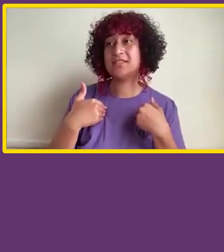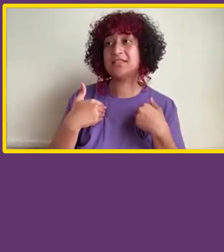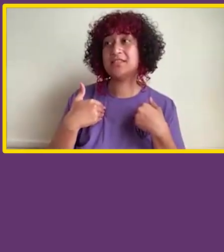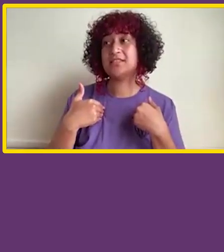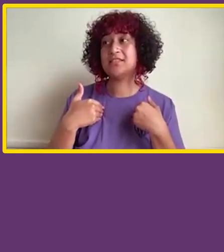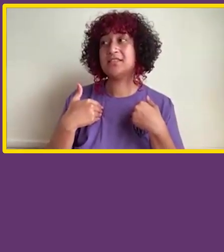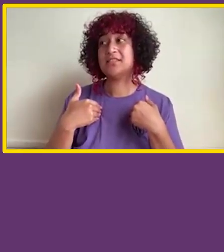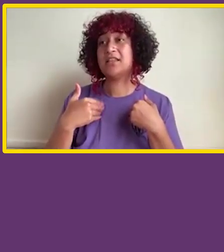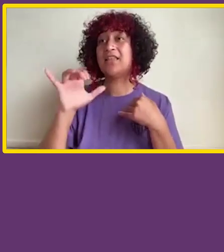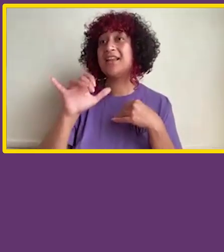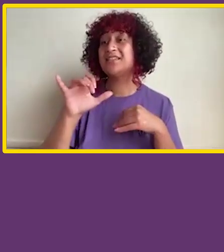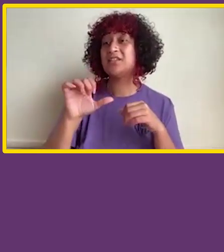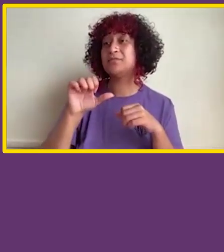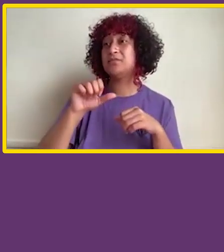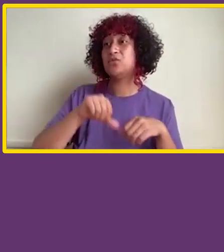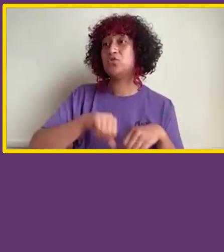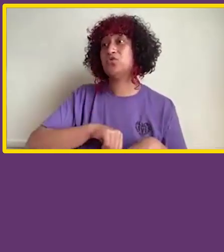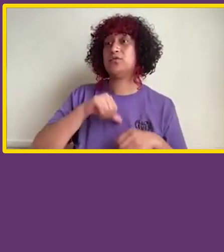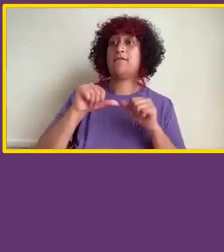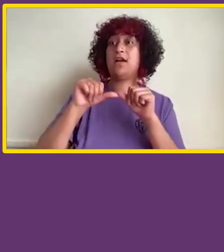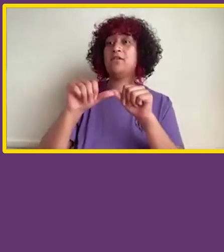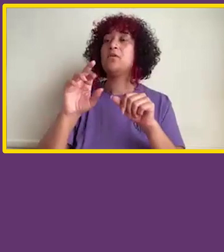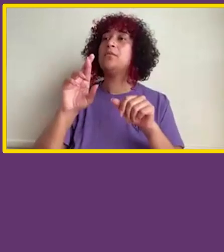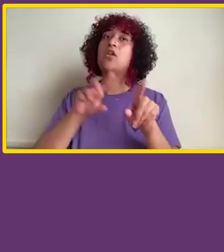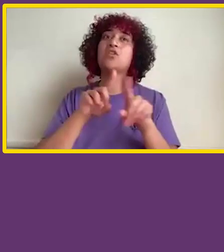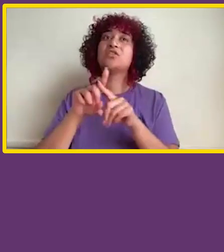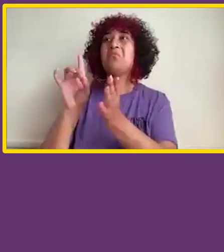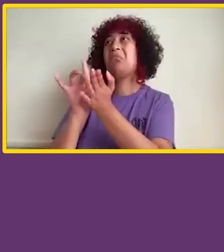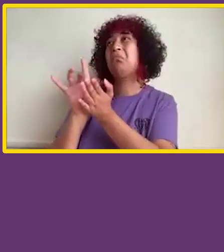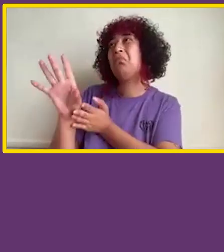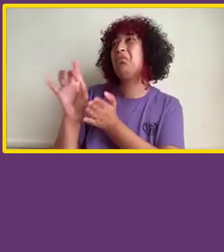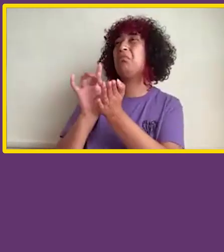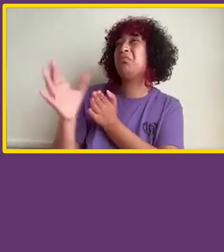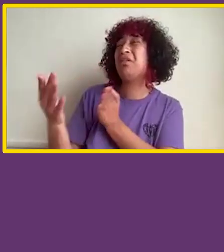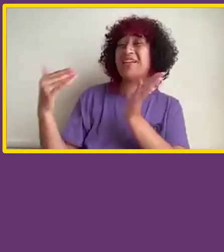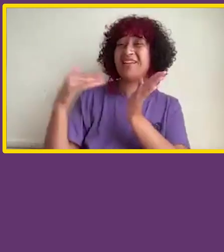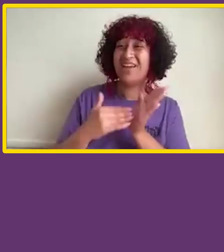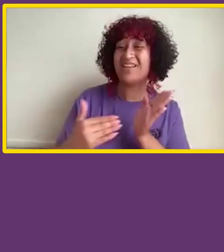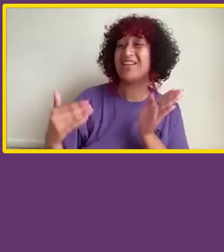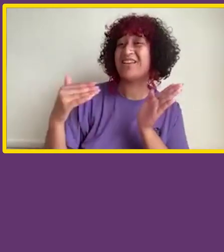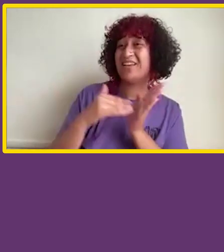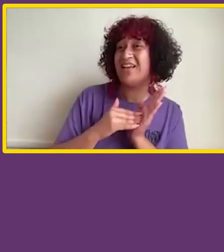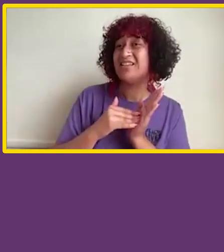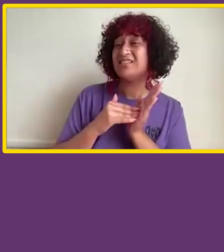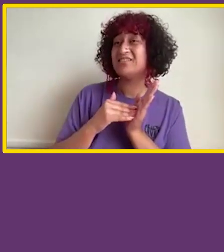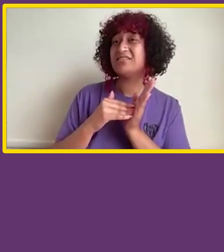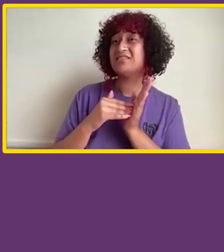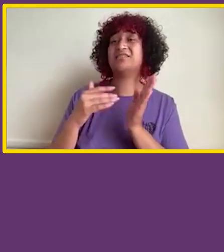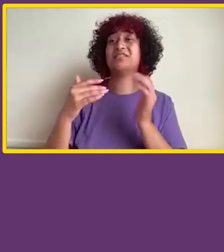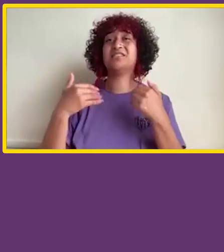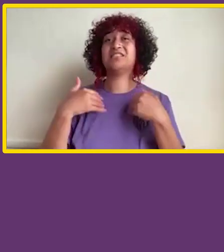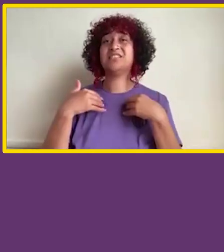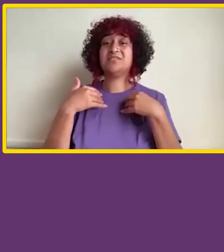action, also having been cast out and cast aside in so many different ways. There is an